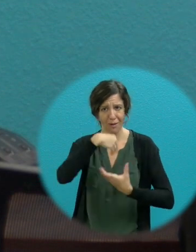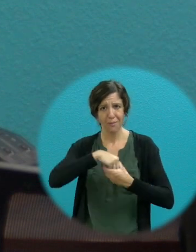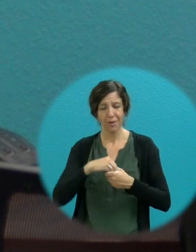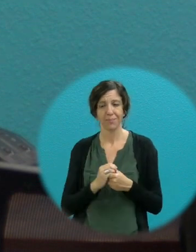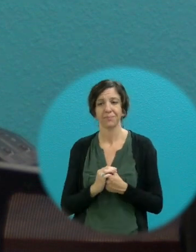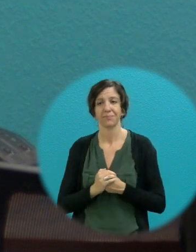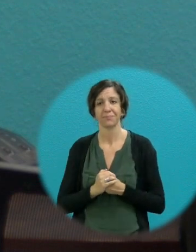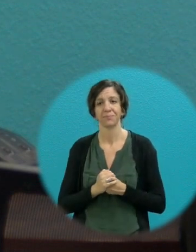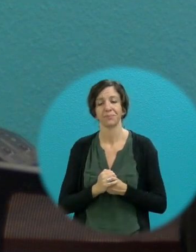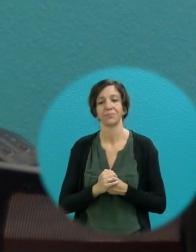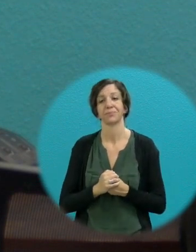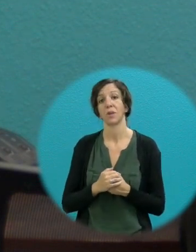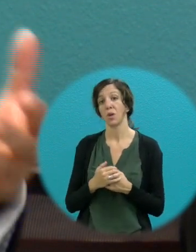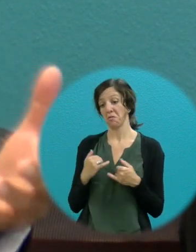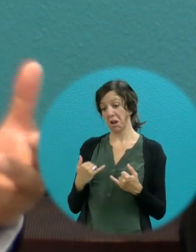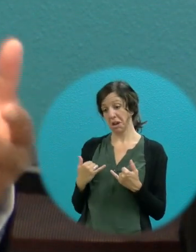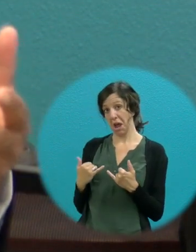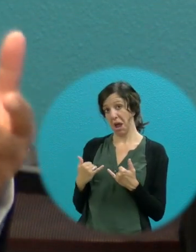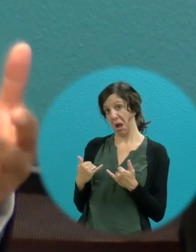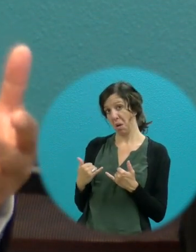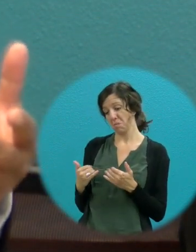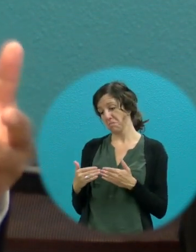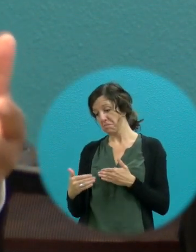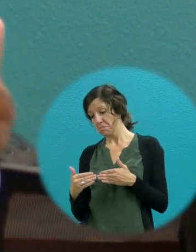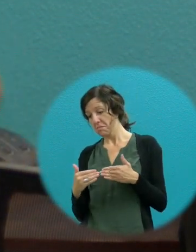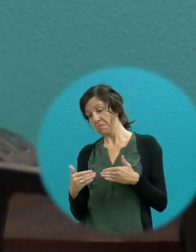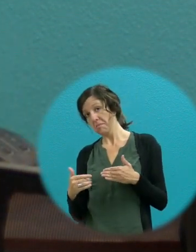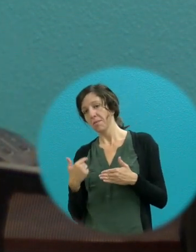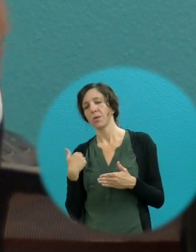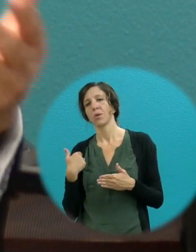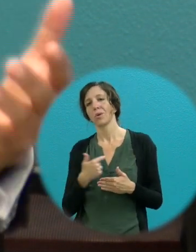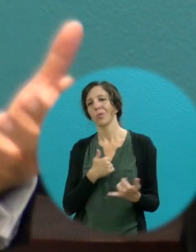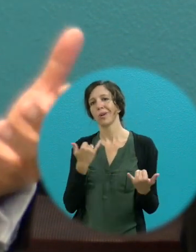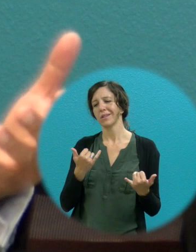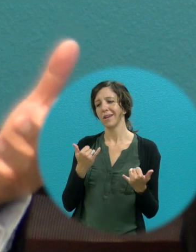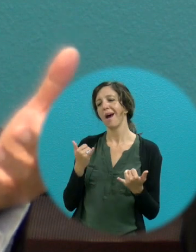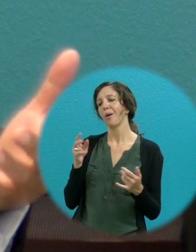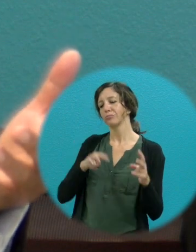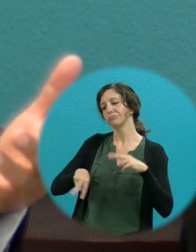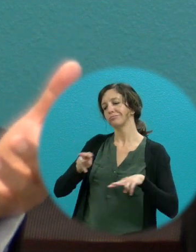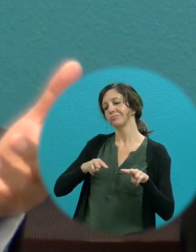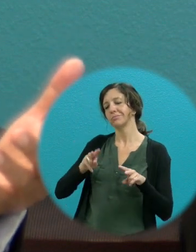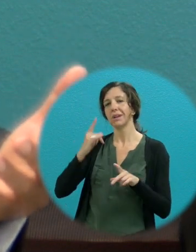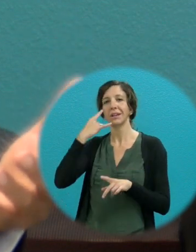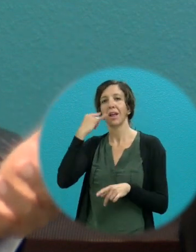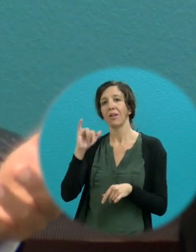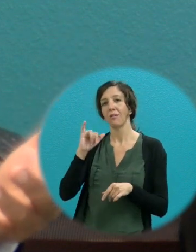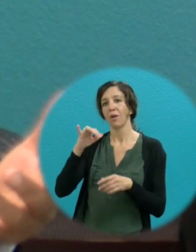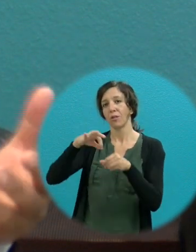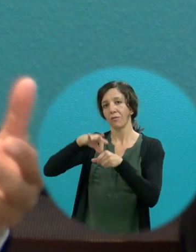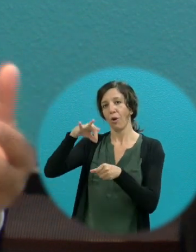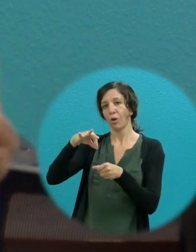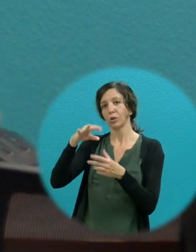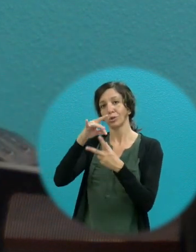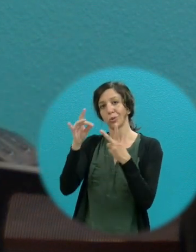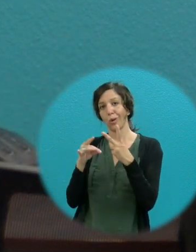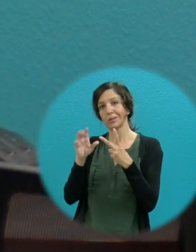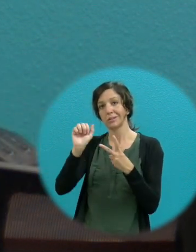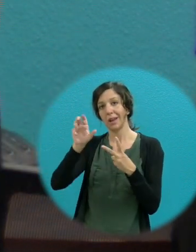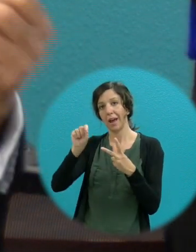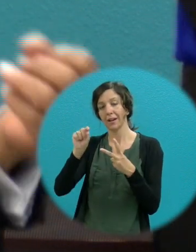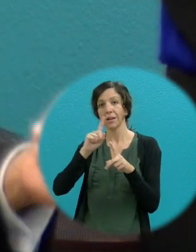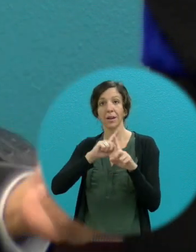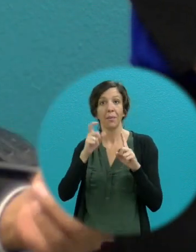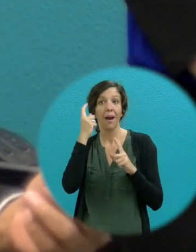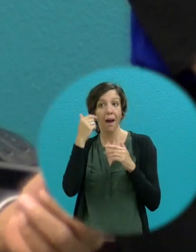So for now, short term, we're looking at the California Voters' Choice Act.